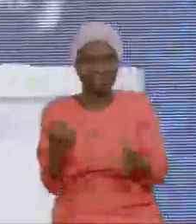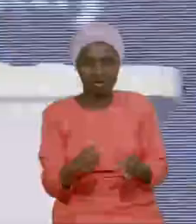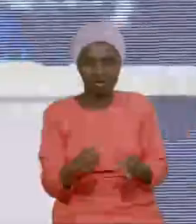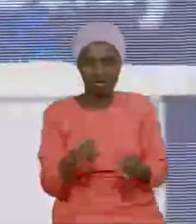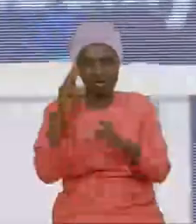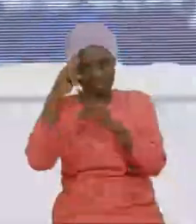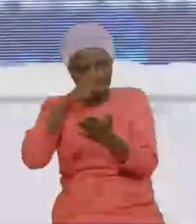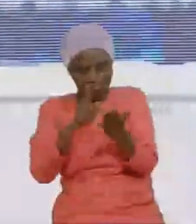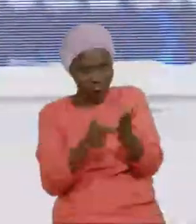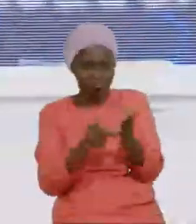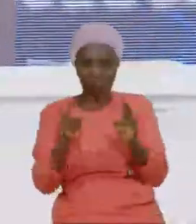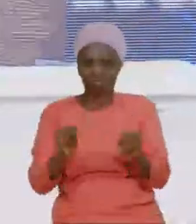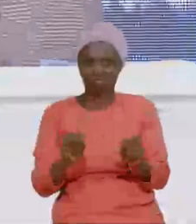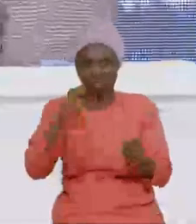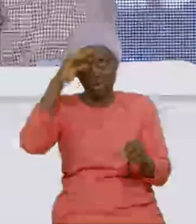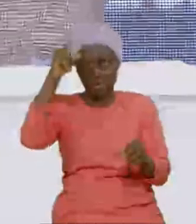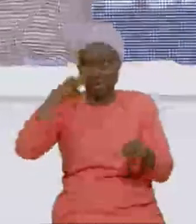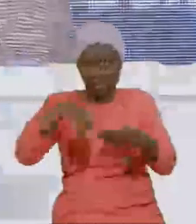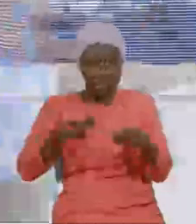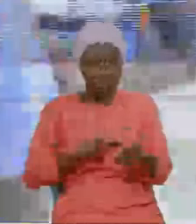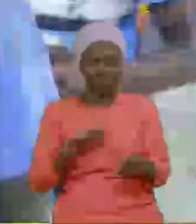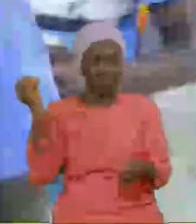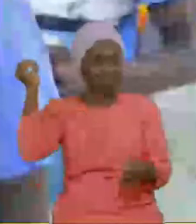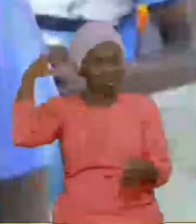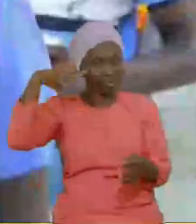gives us grace.